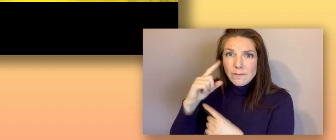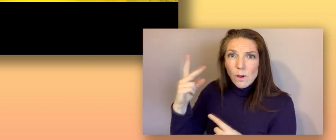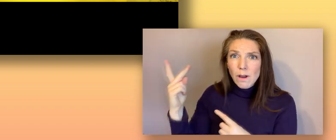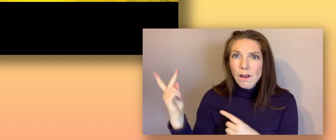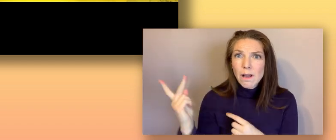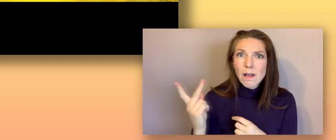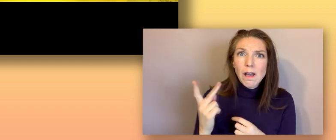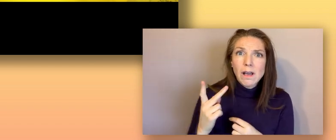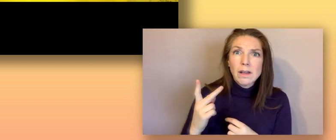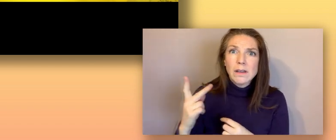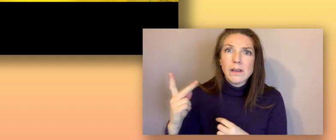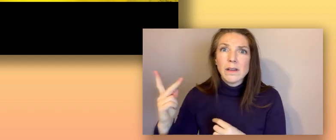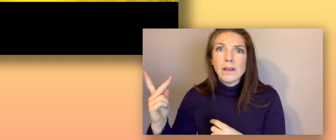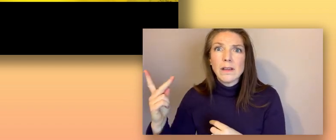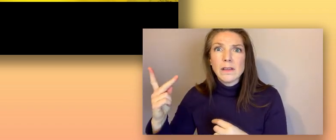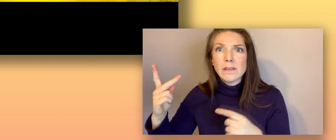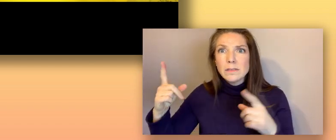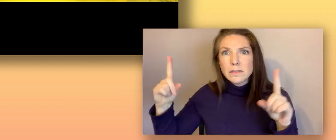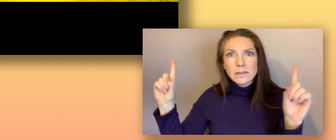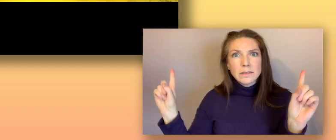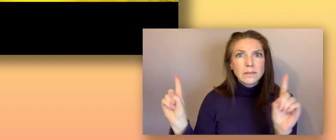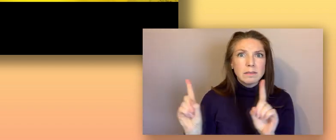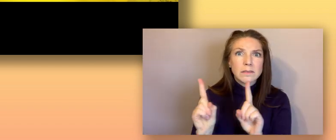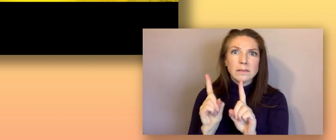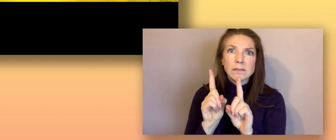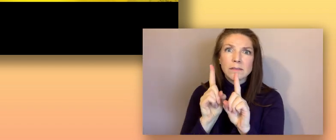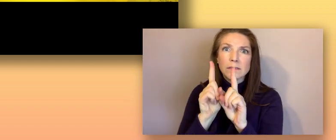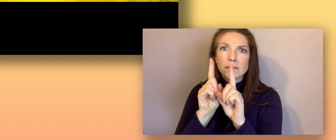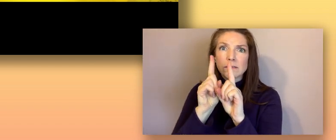for us to get together